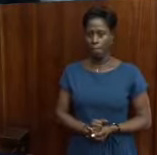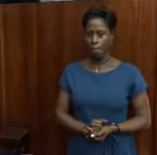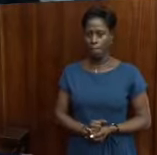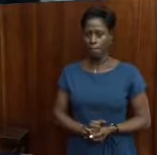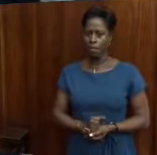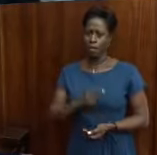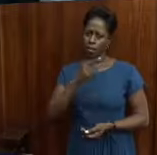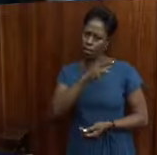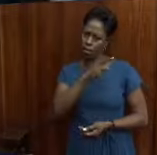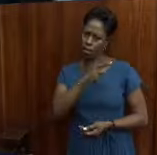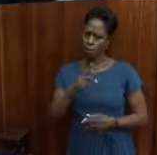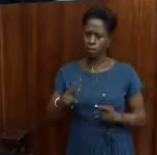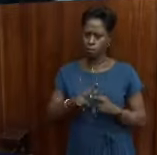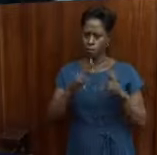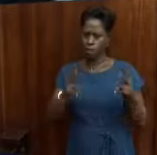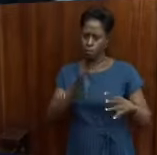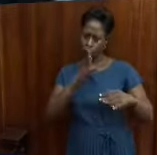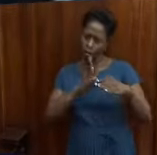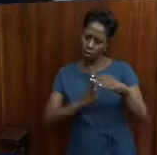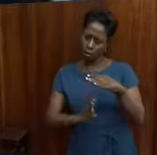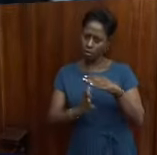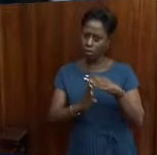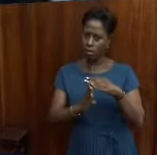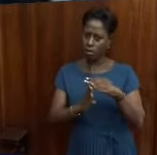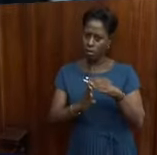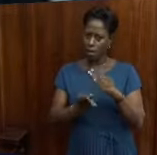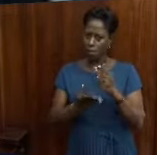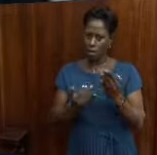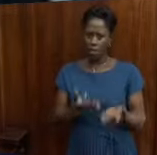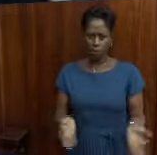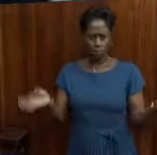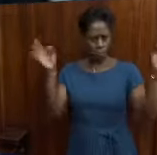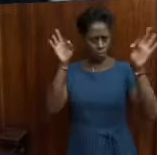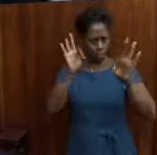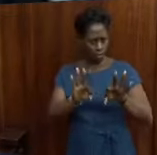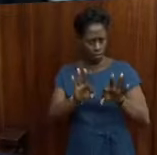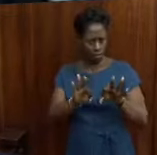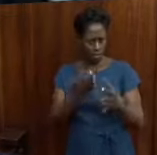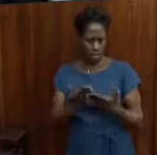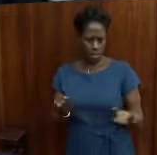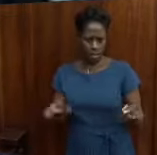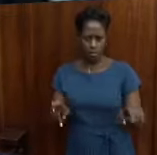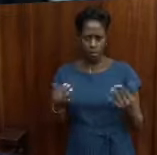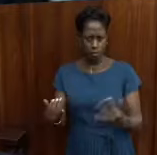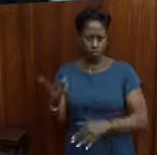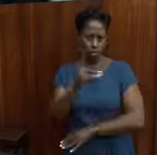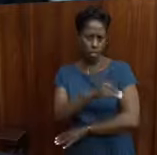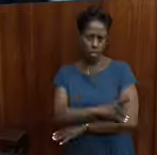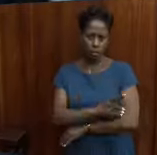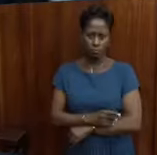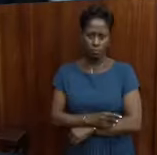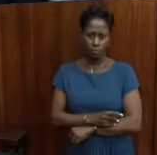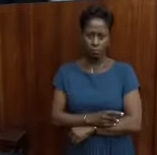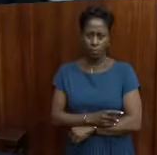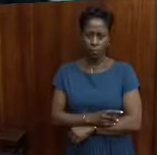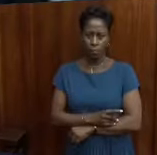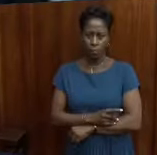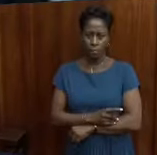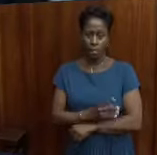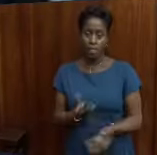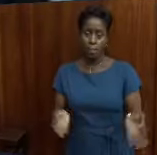I am indeed humbled by the significance of this occasion. It marks a defining moment in my public